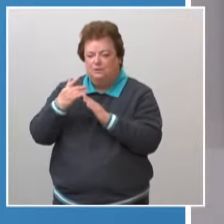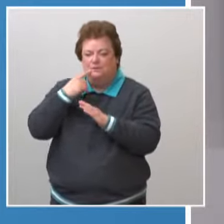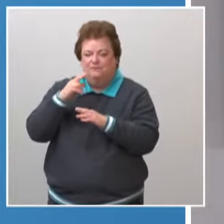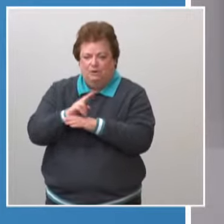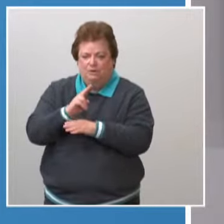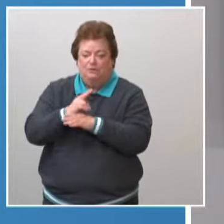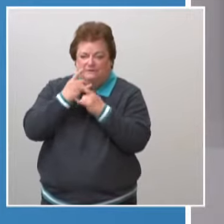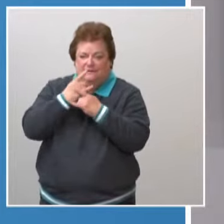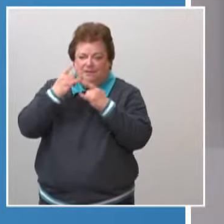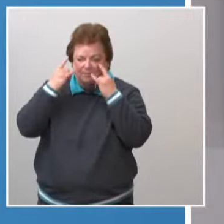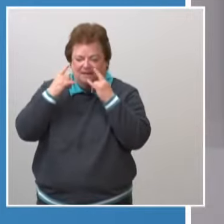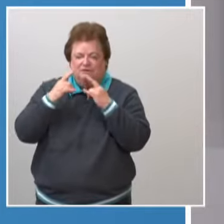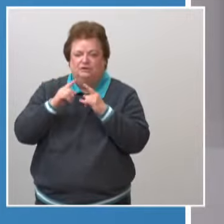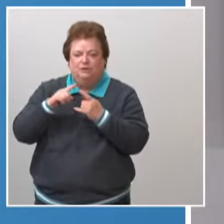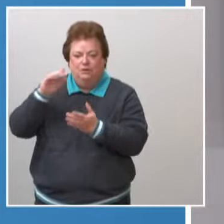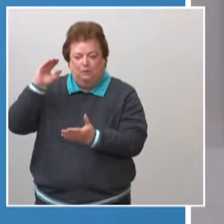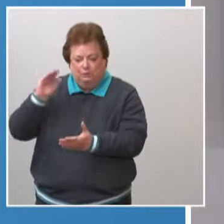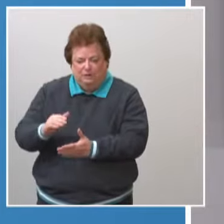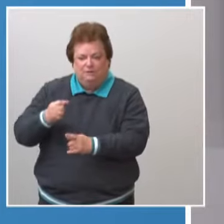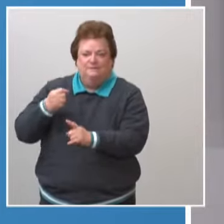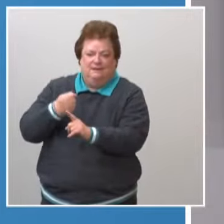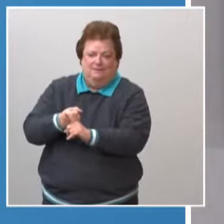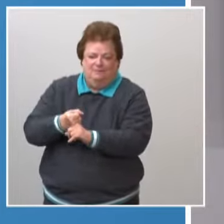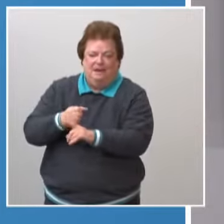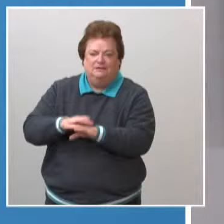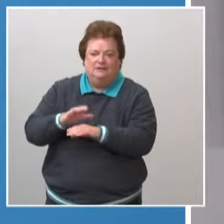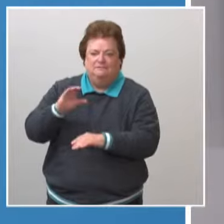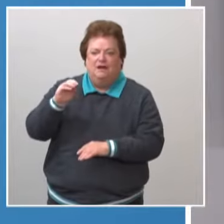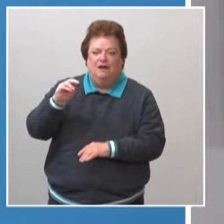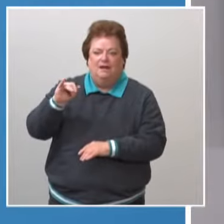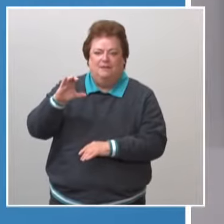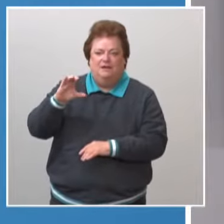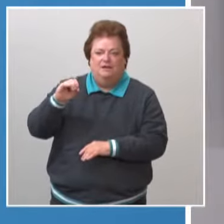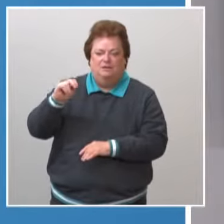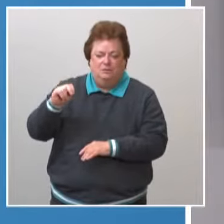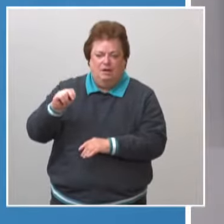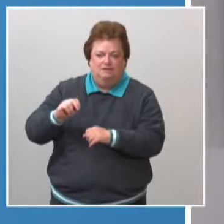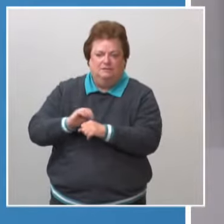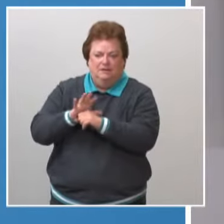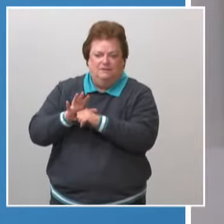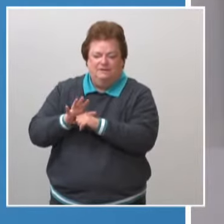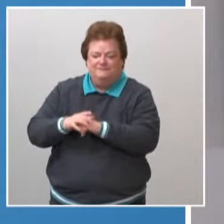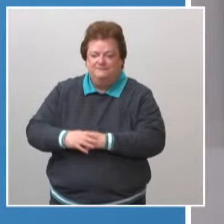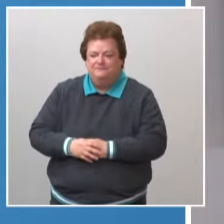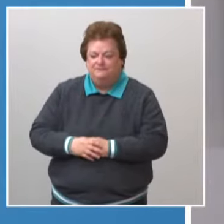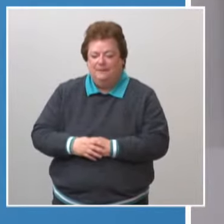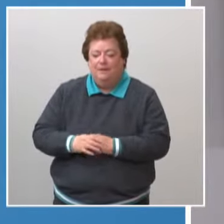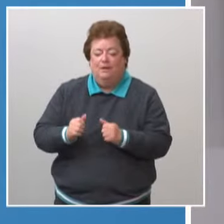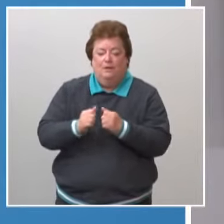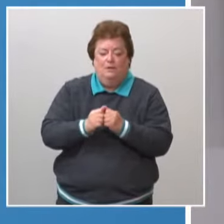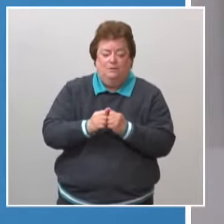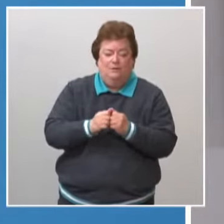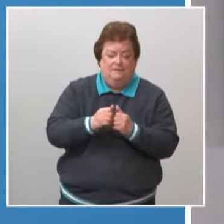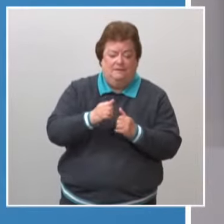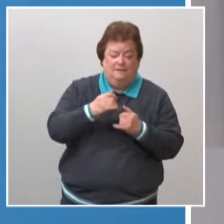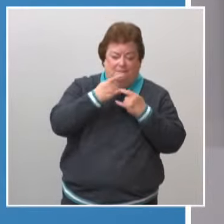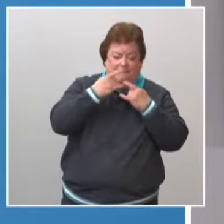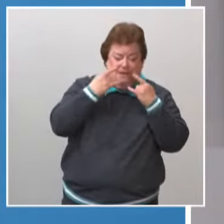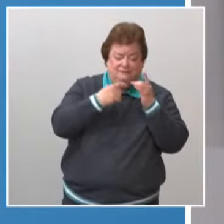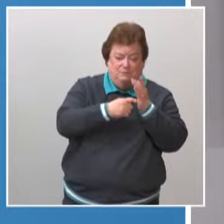the impact of the Omicron variant on our community and healthcare system. Along with the mask requirement,